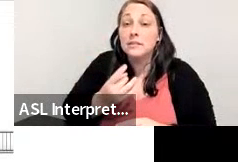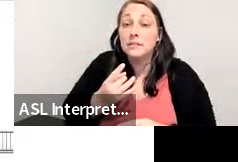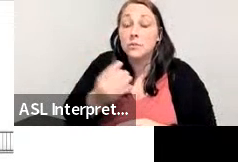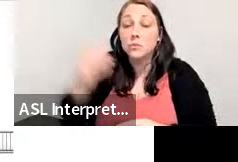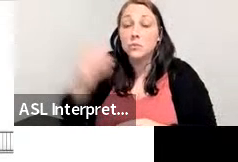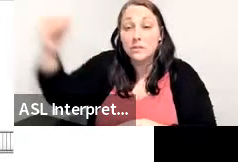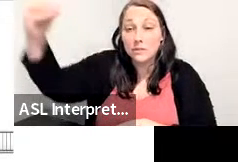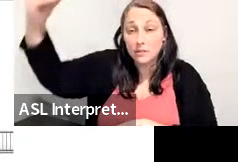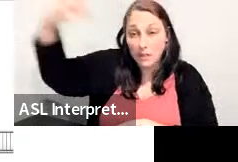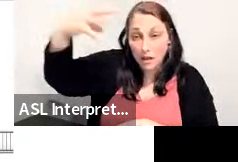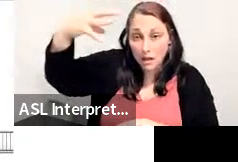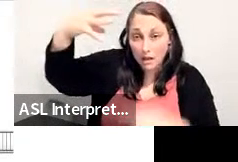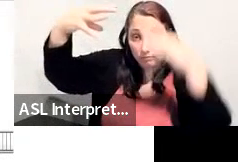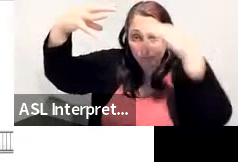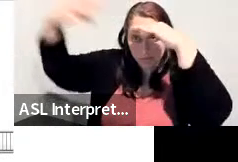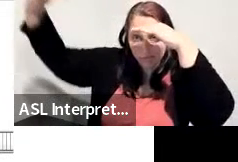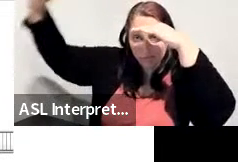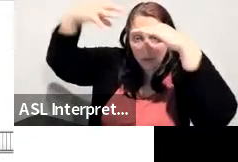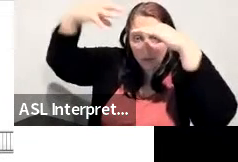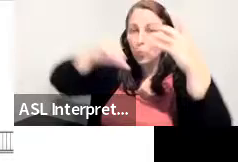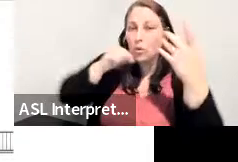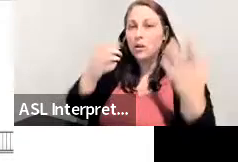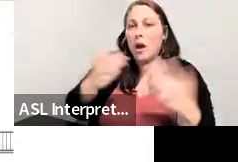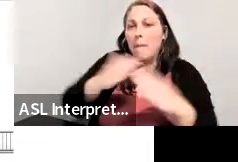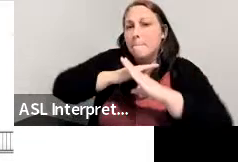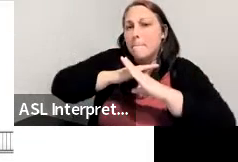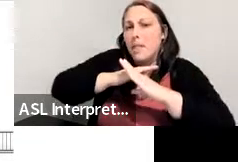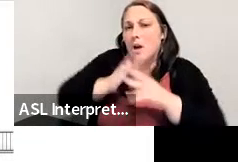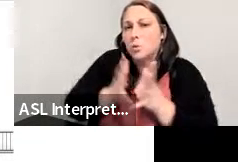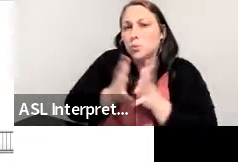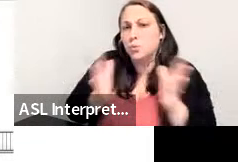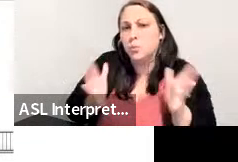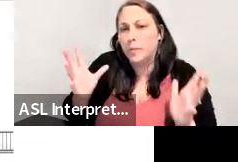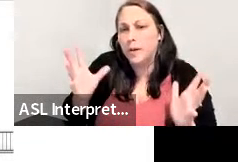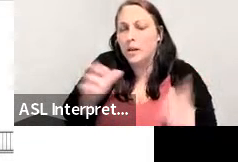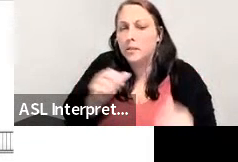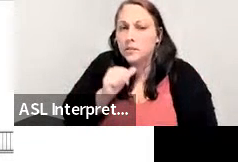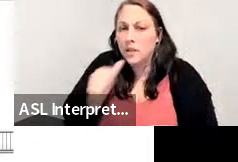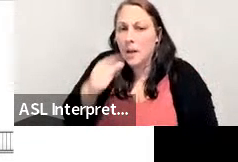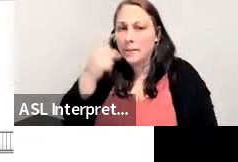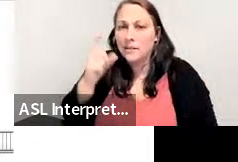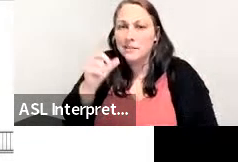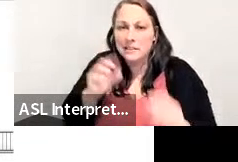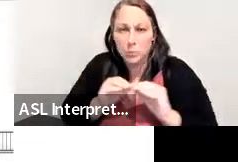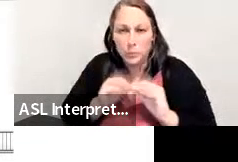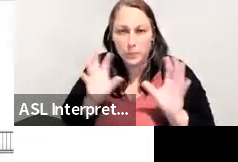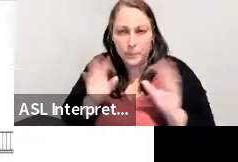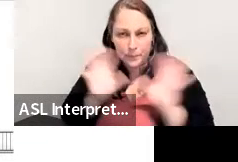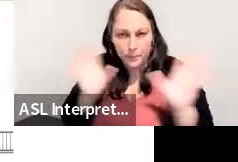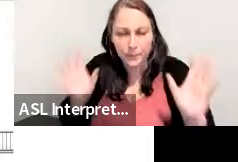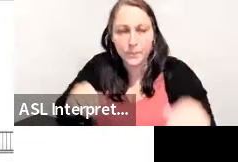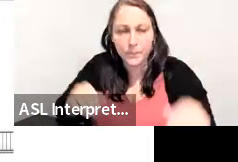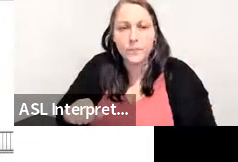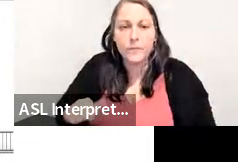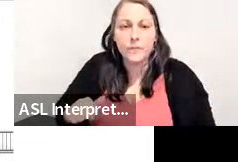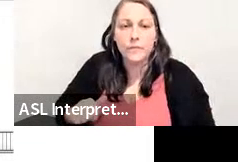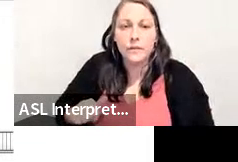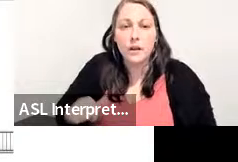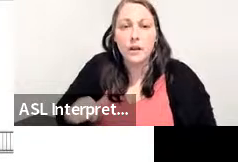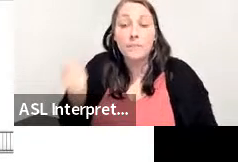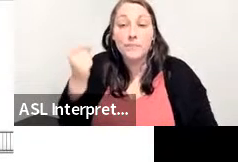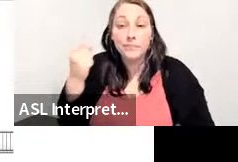there, and it's not overshaded by the canopies. I think the other thing, since we are at the top of the